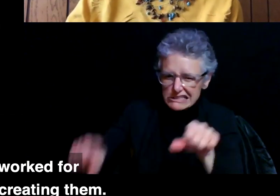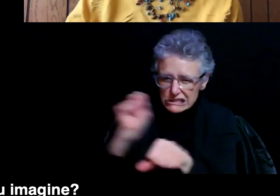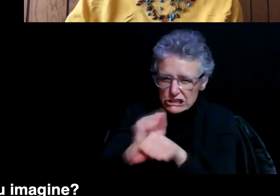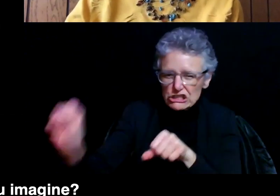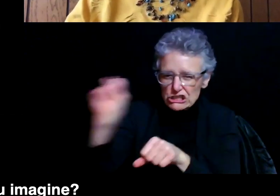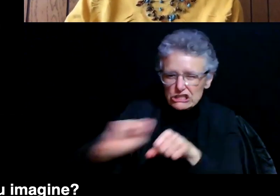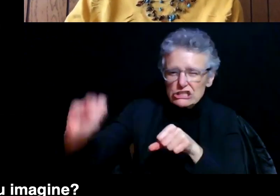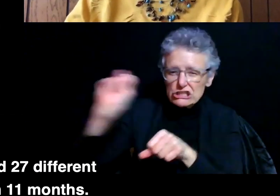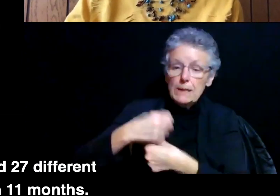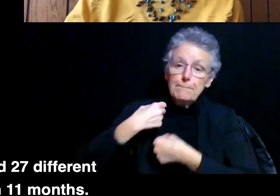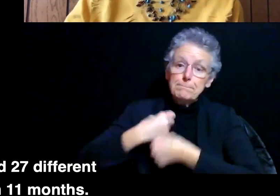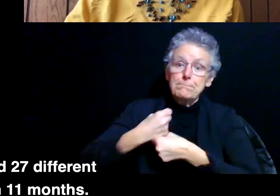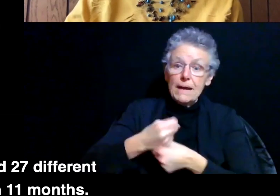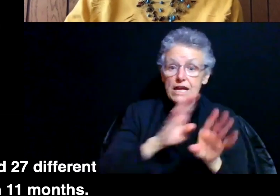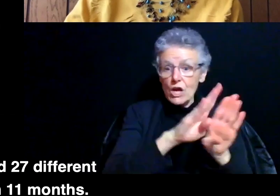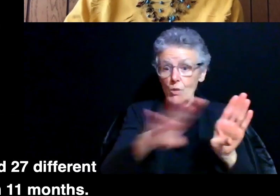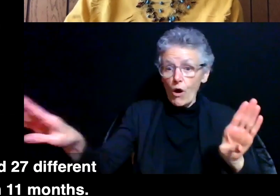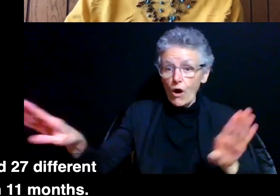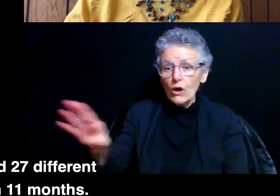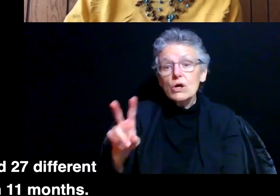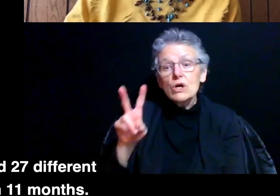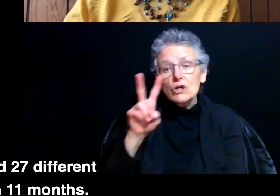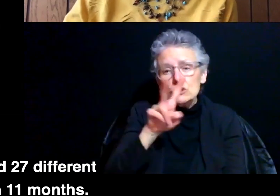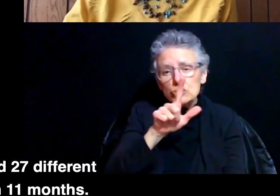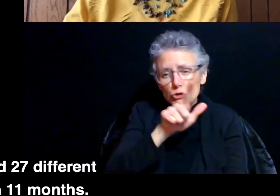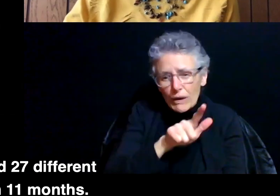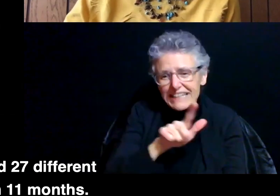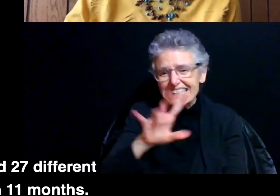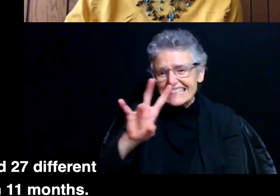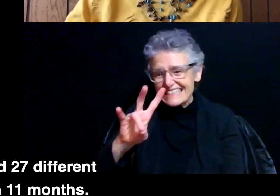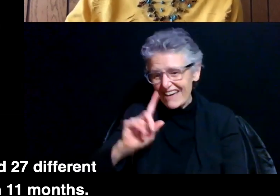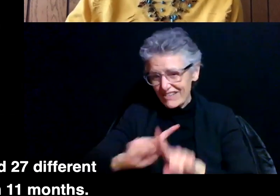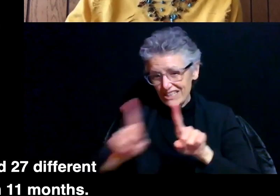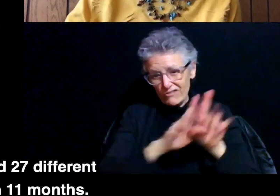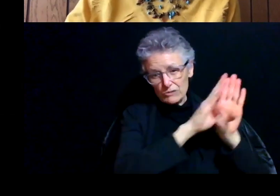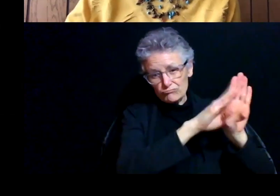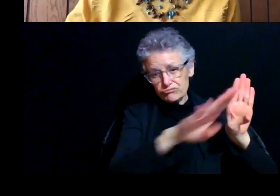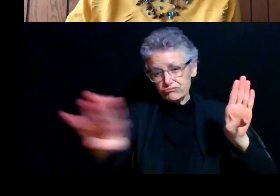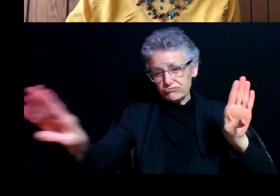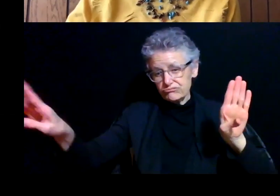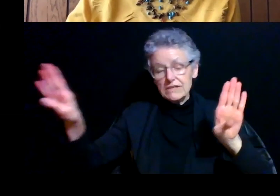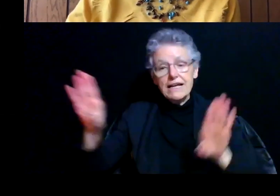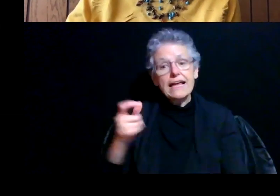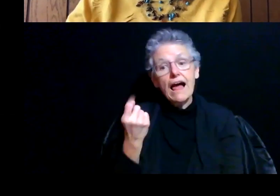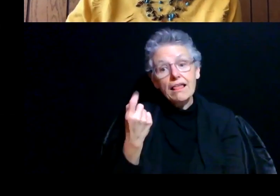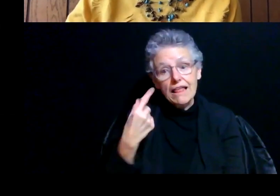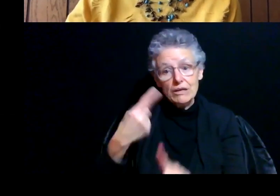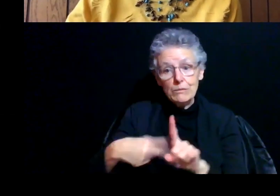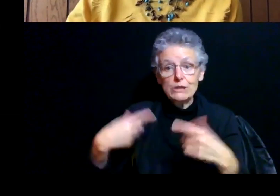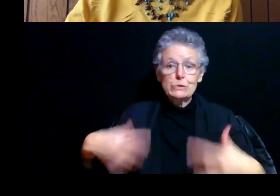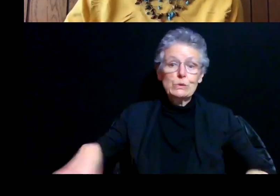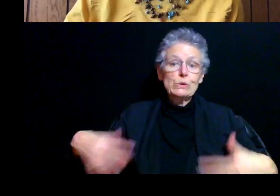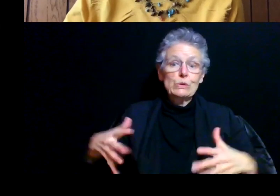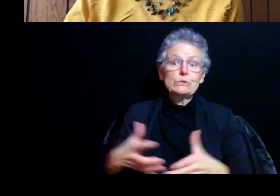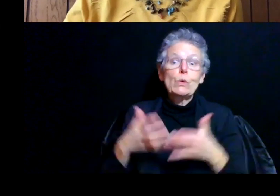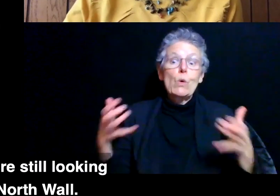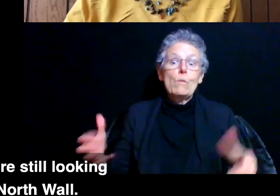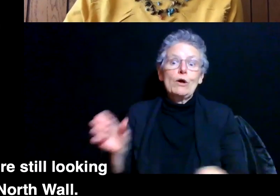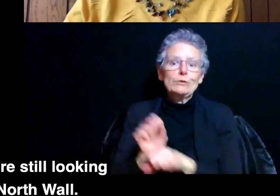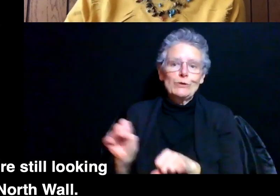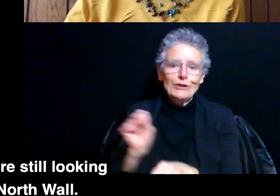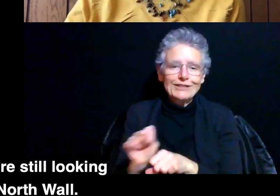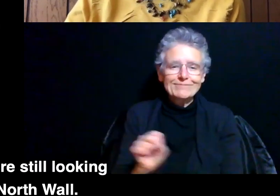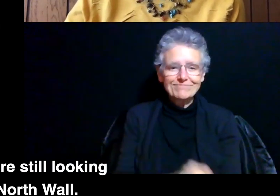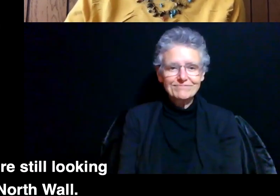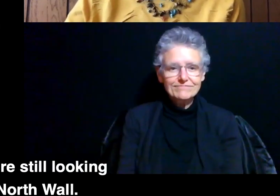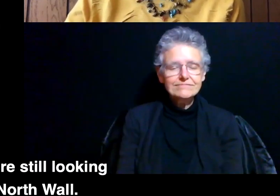creating them. Can you imagine? He painted 27 different panels in 11 months. New slide highlights the predella. So now